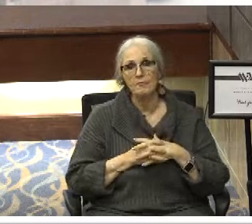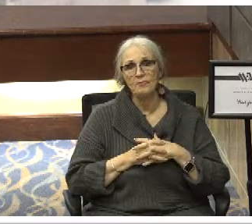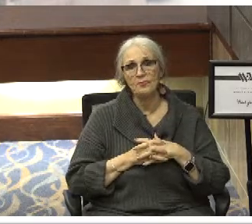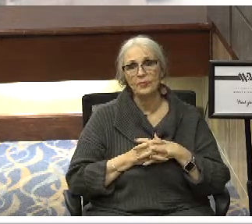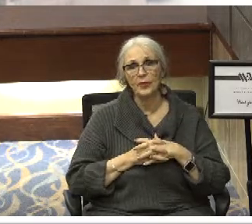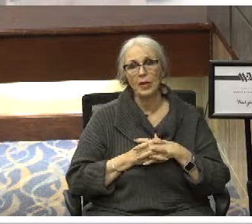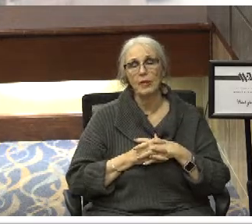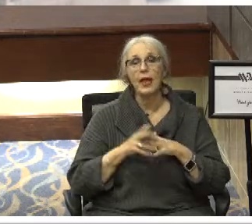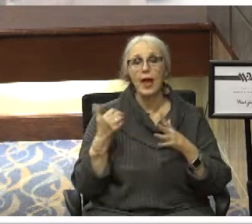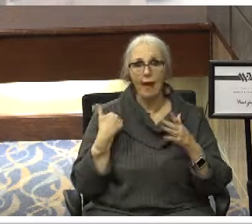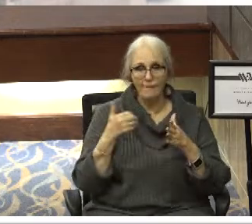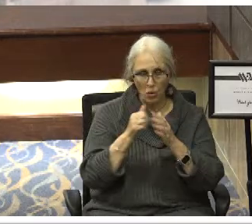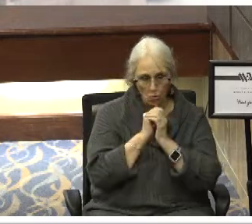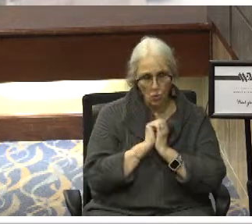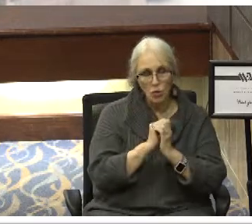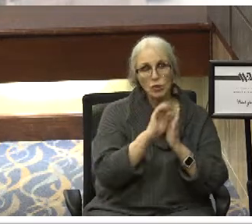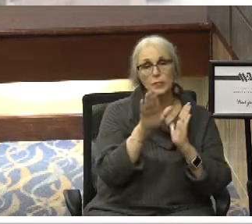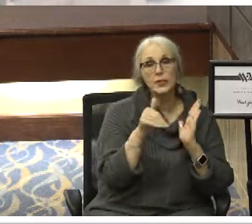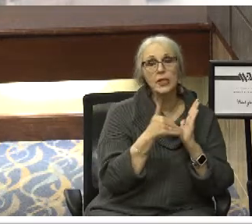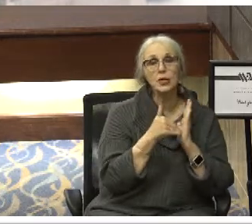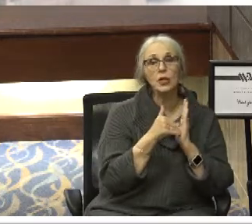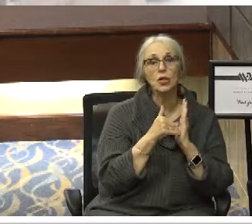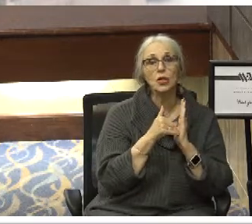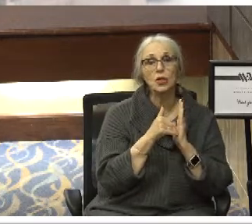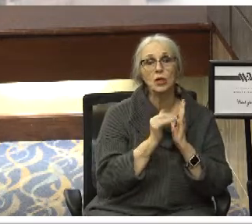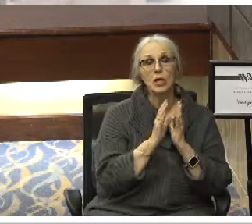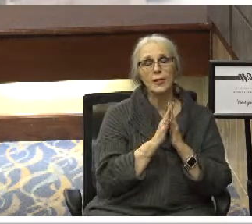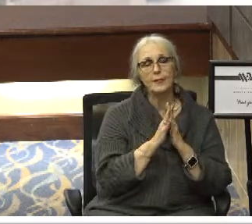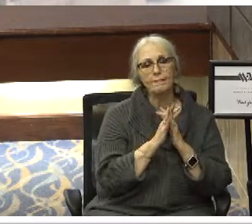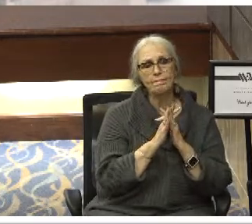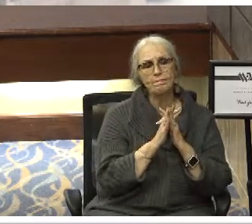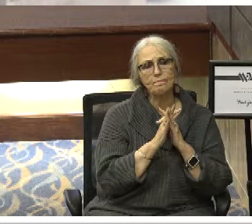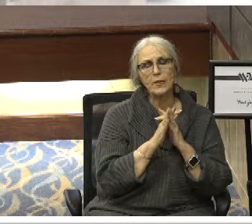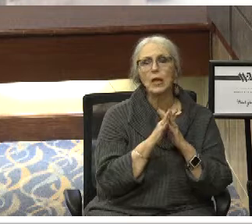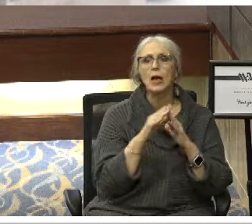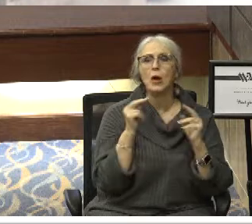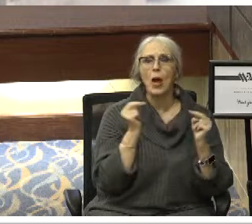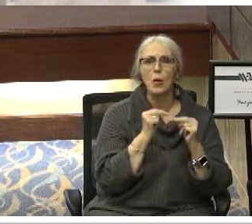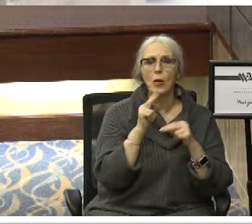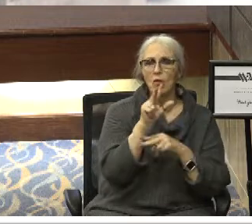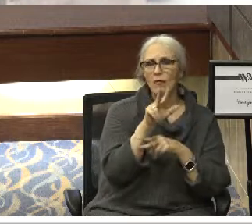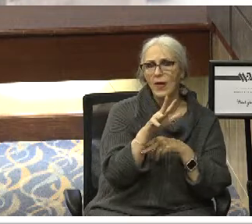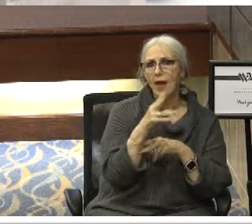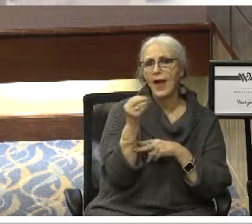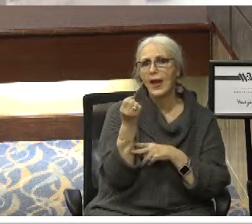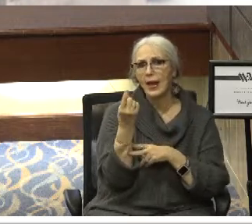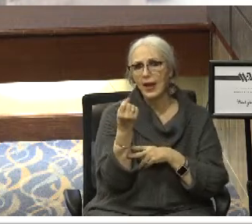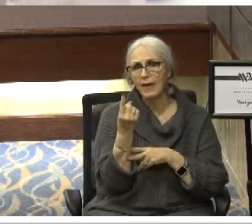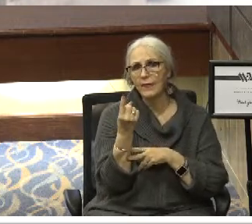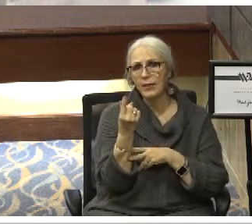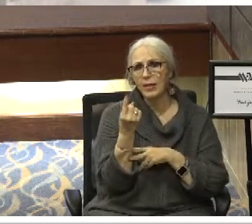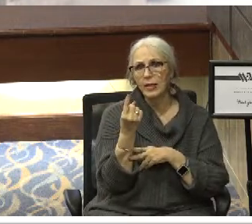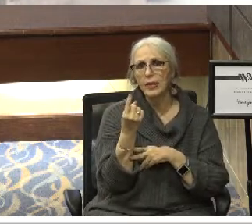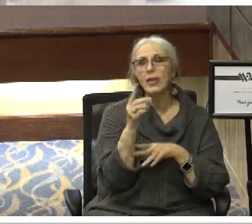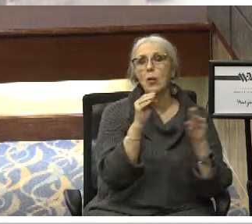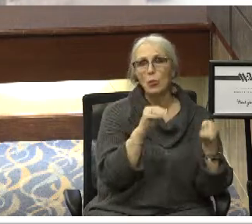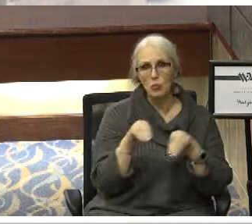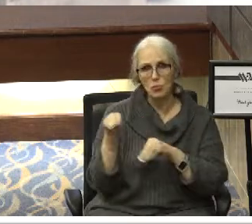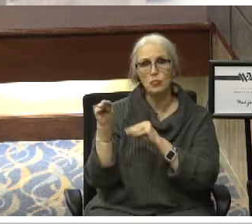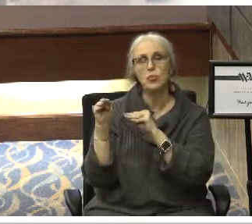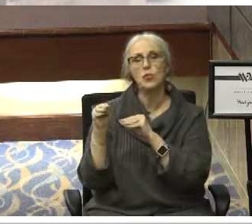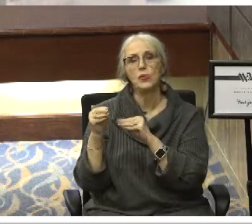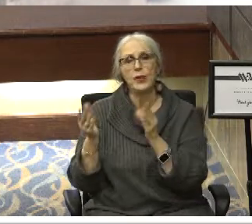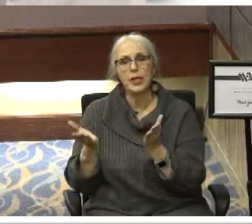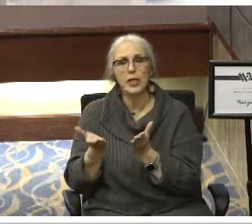Their worship center, which is currently off of I-35 and 11th Street, would also relocate over here, and that would